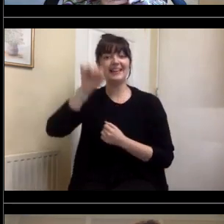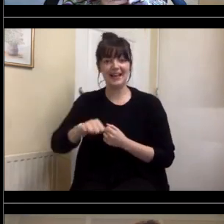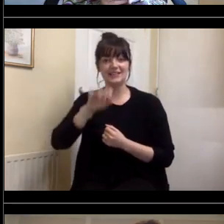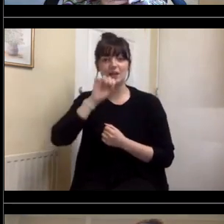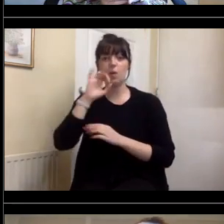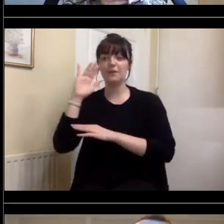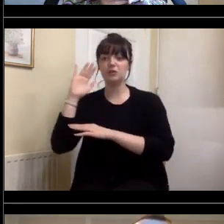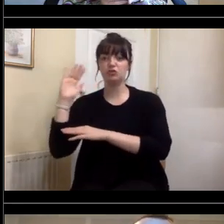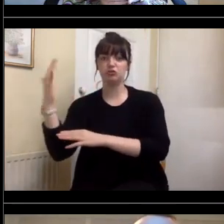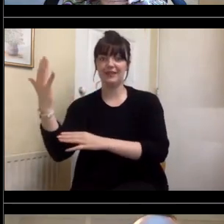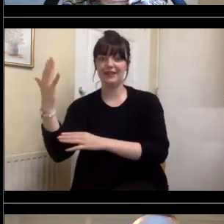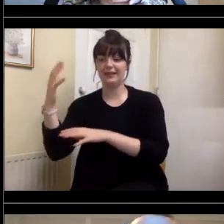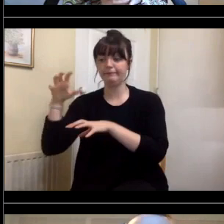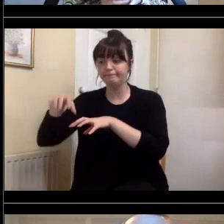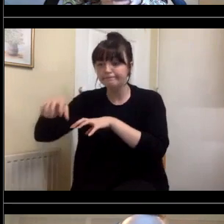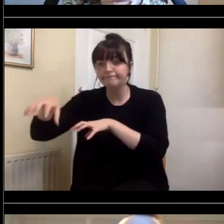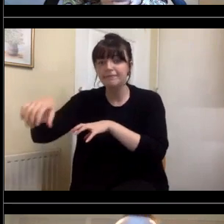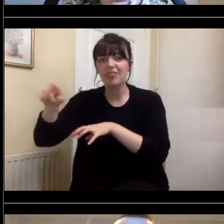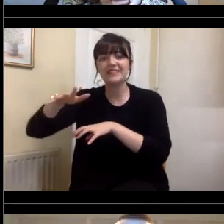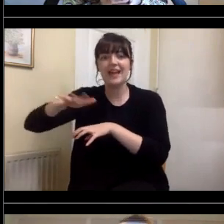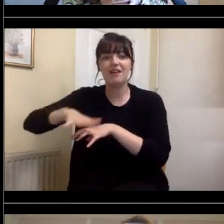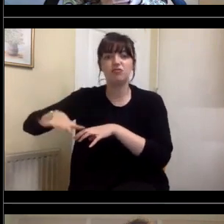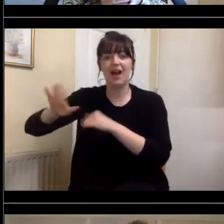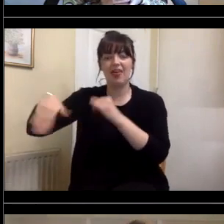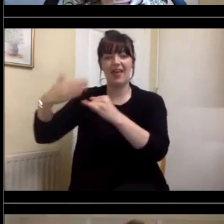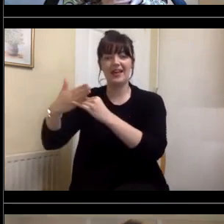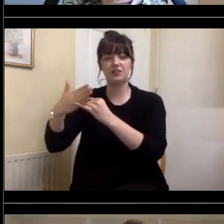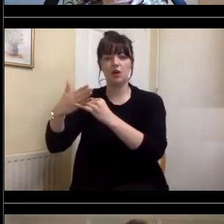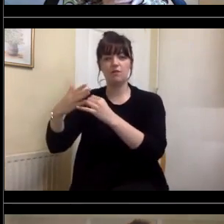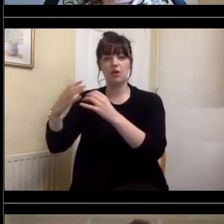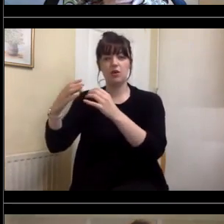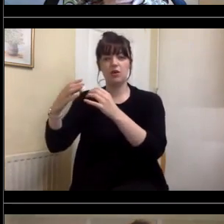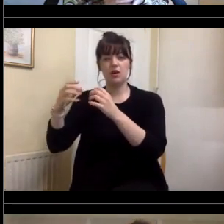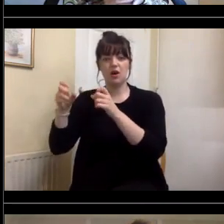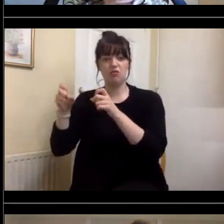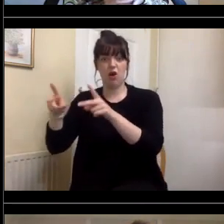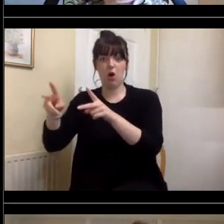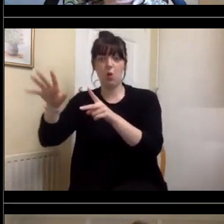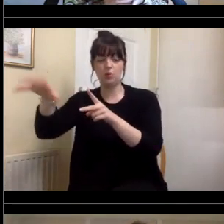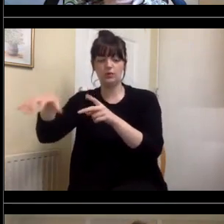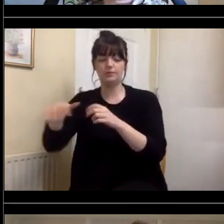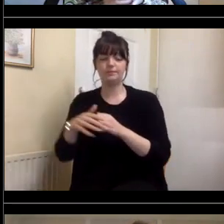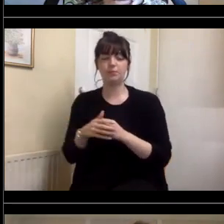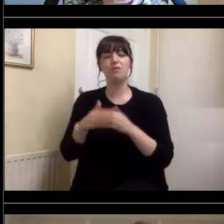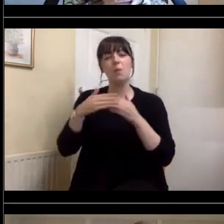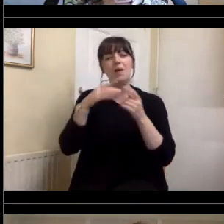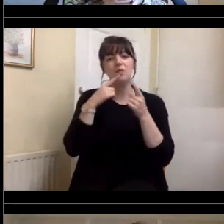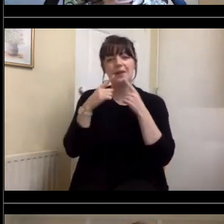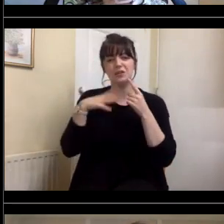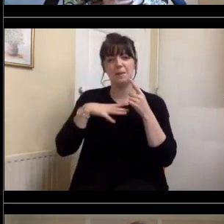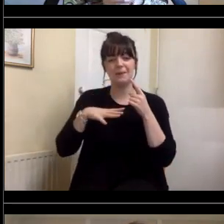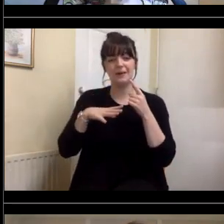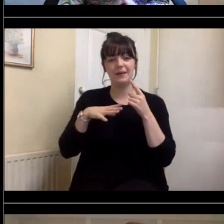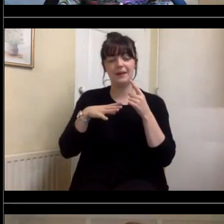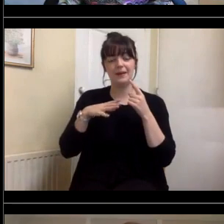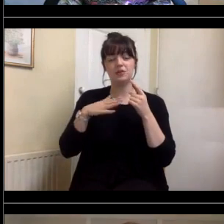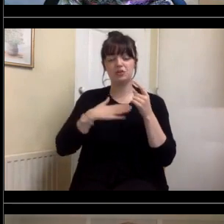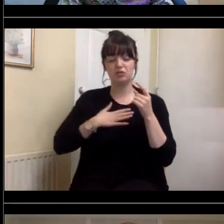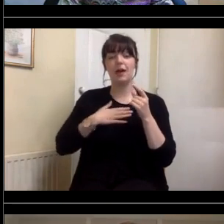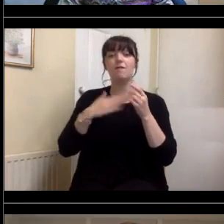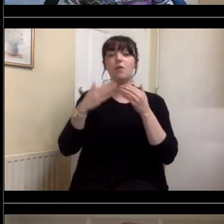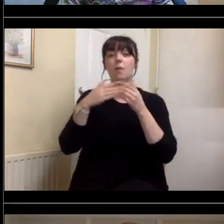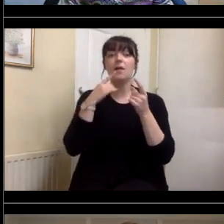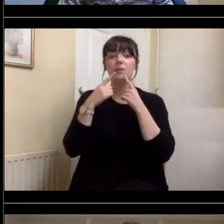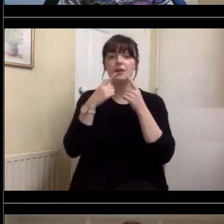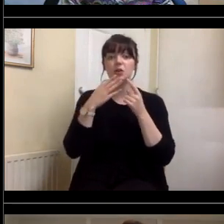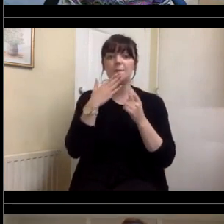planting proposed in that area. But for more detail, please do try visiting the website. There's a really good tool